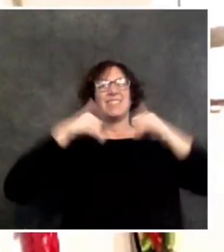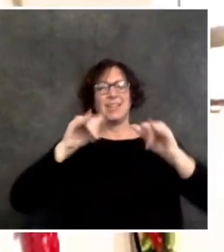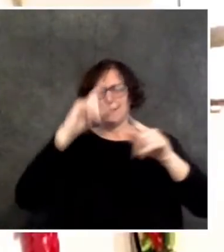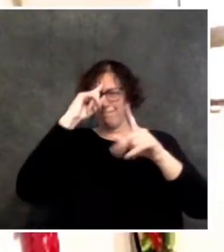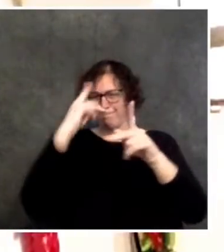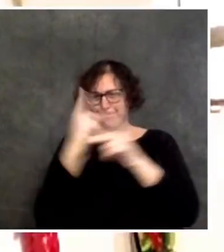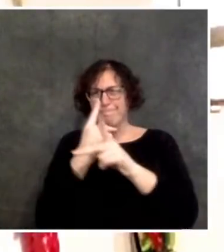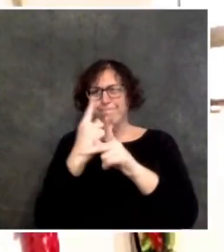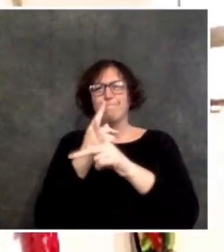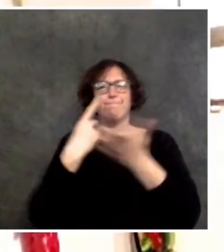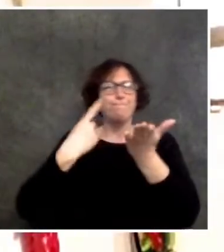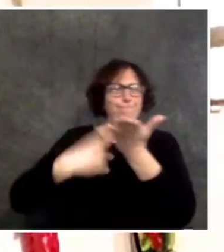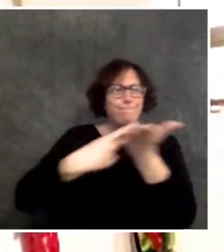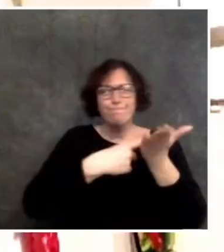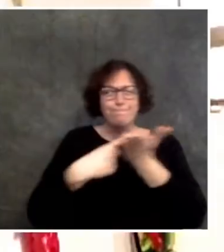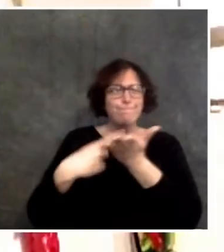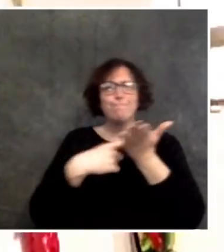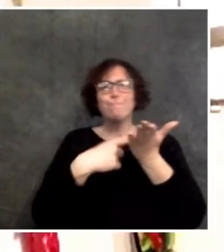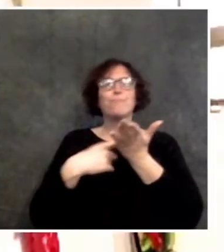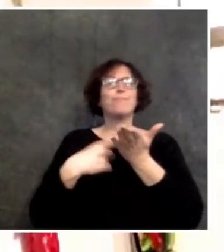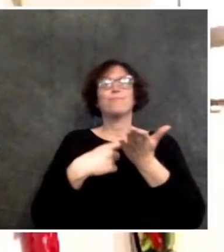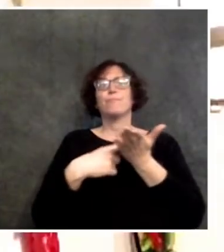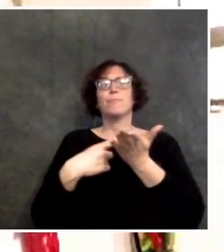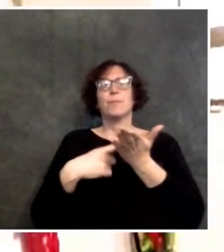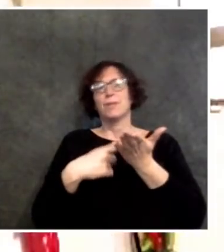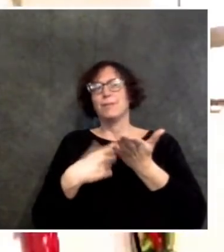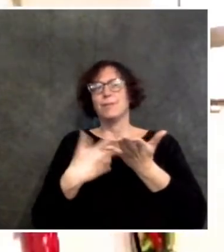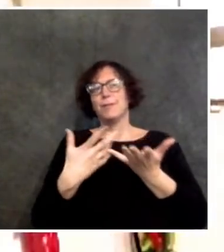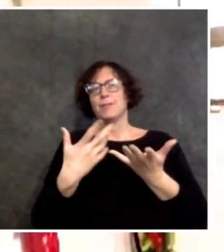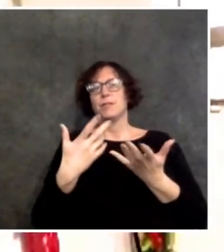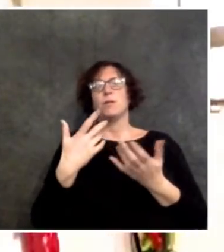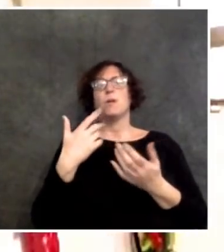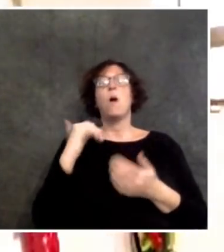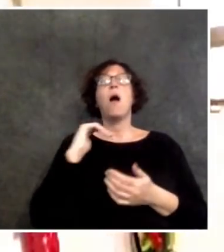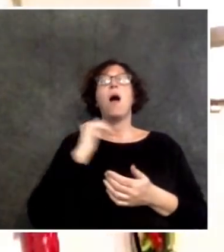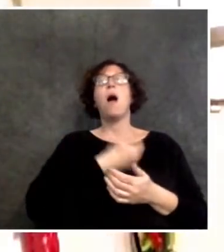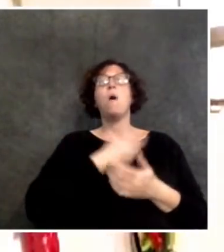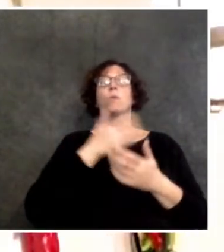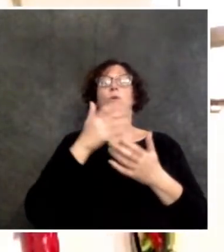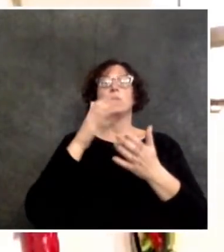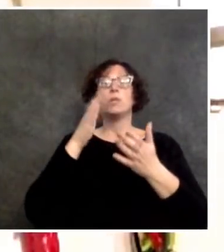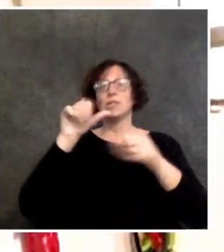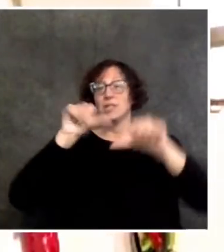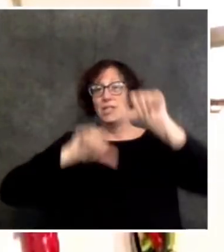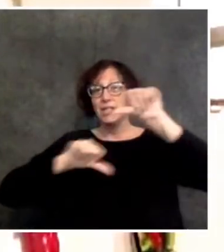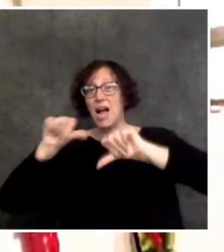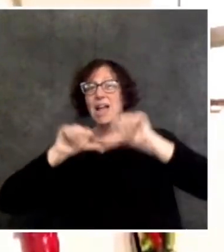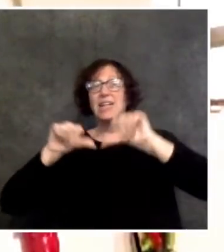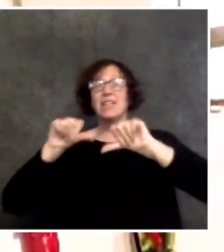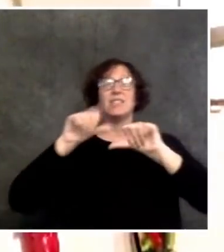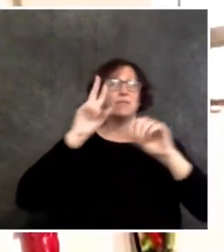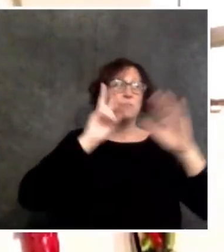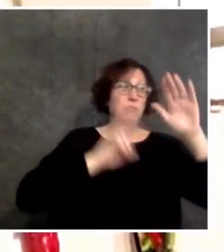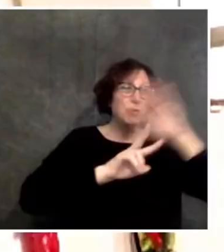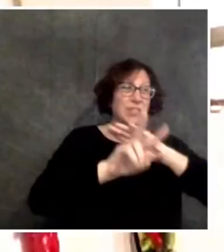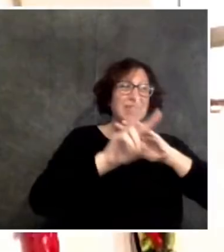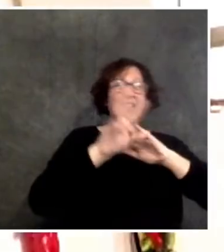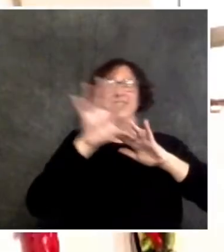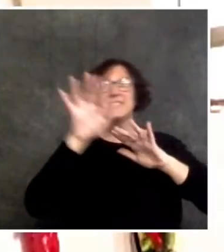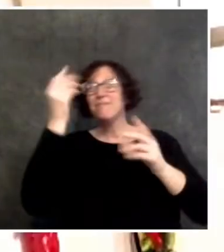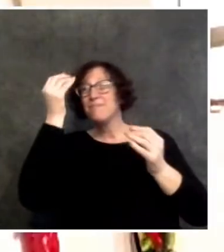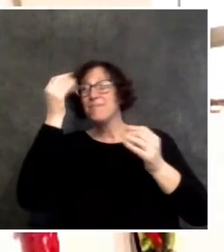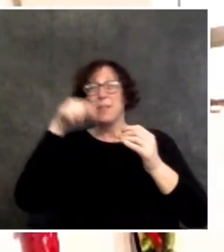hitting its peak around the time of spring break. So while we want to be optimistic, we also have to be